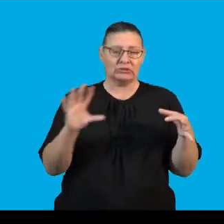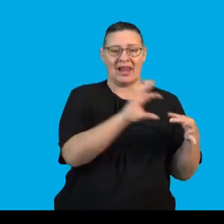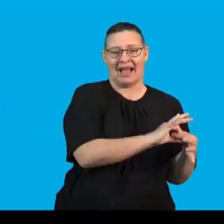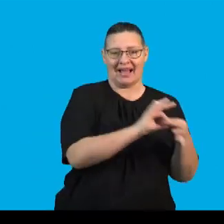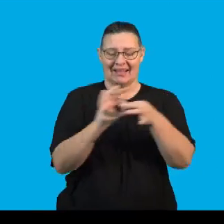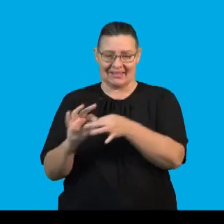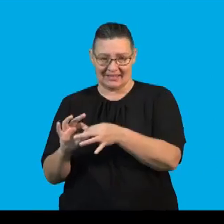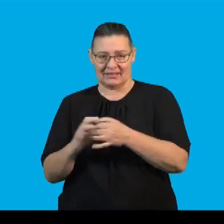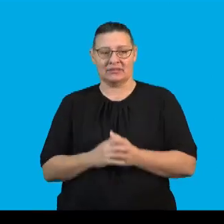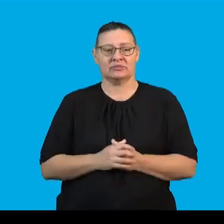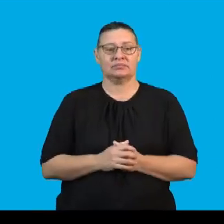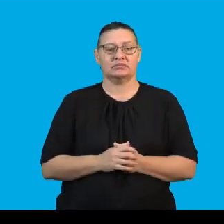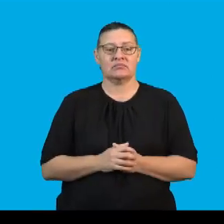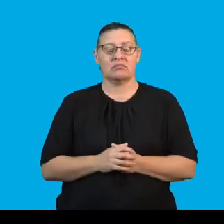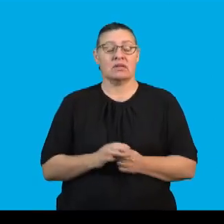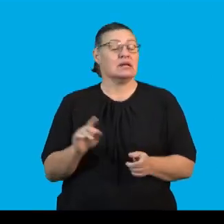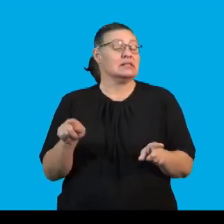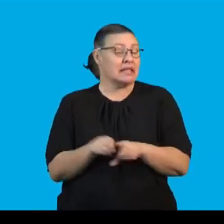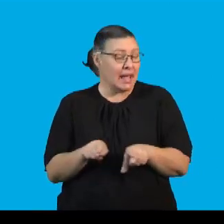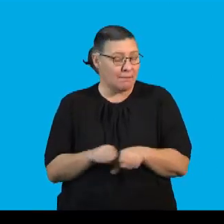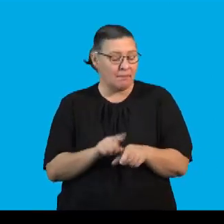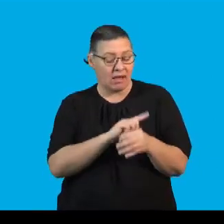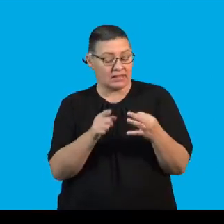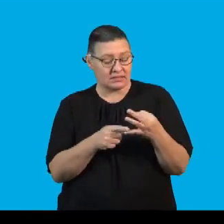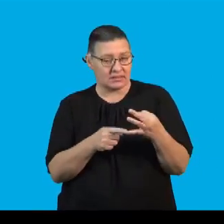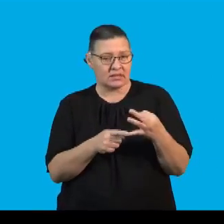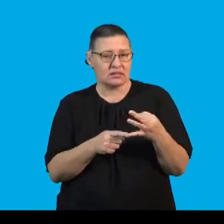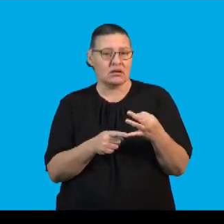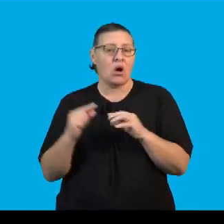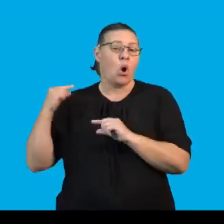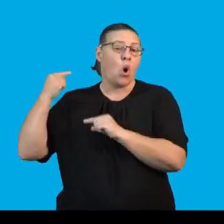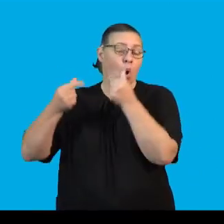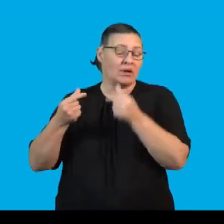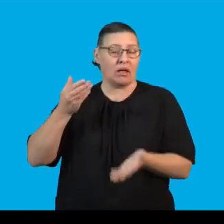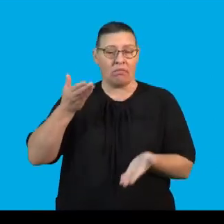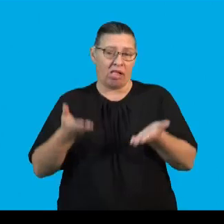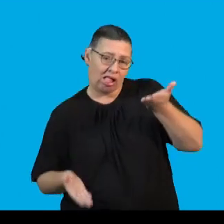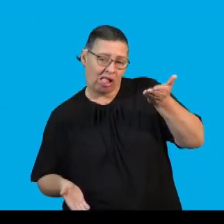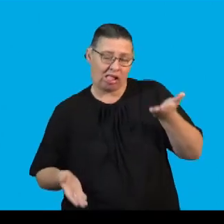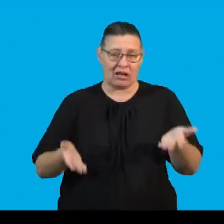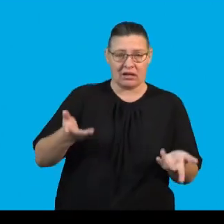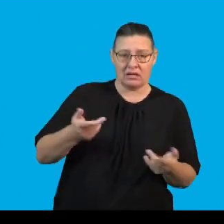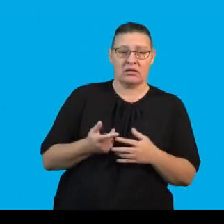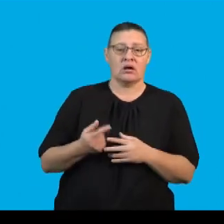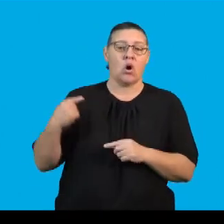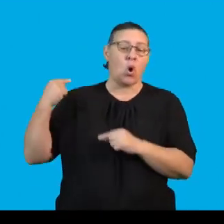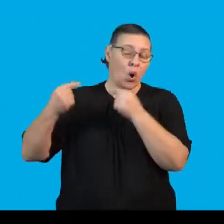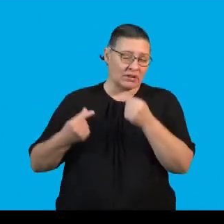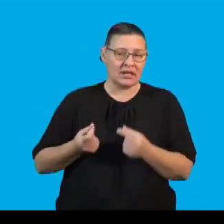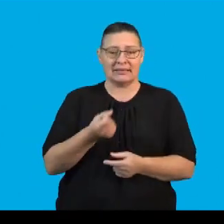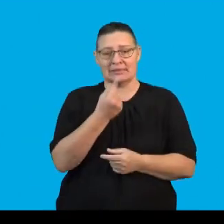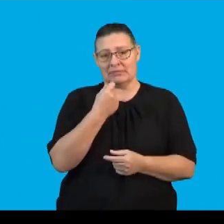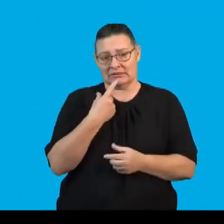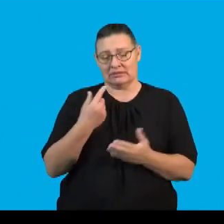link the two. And we should be able to predict the effect of hormone imbalances